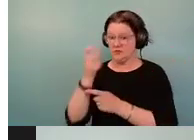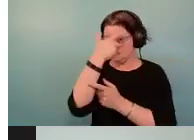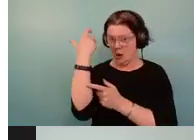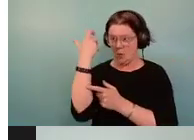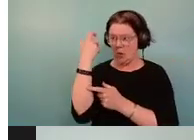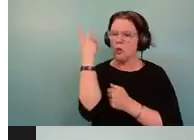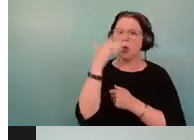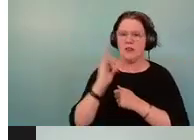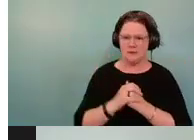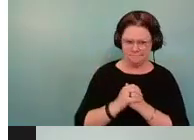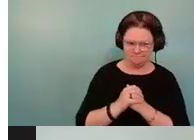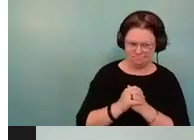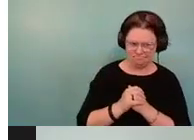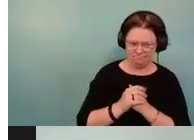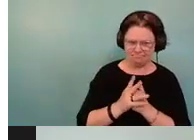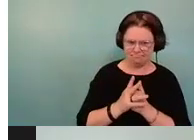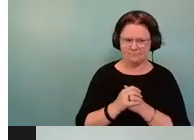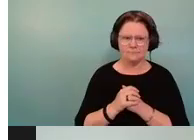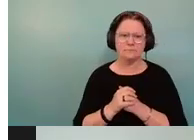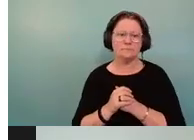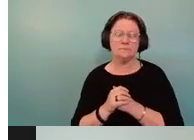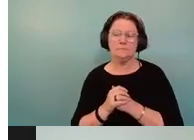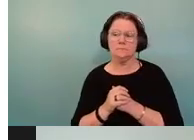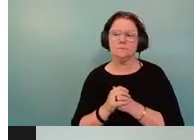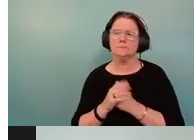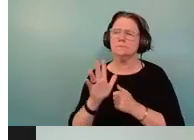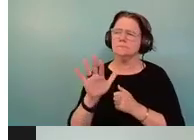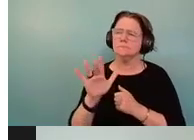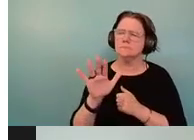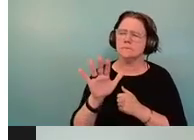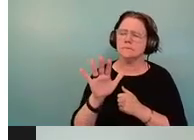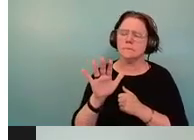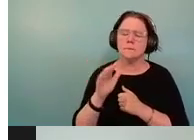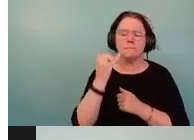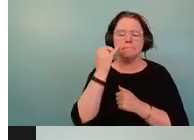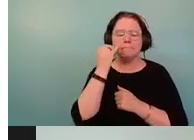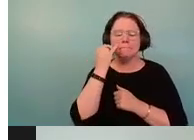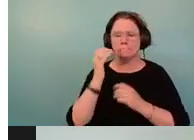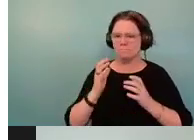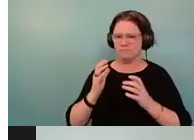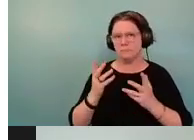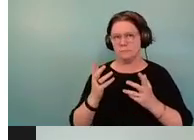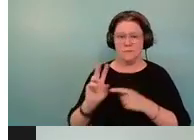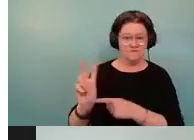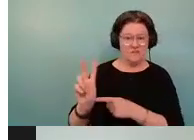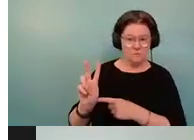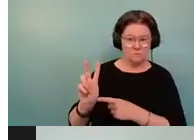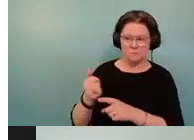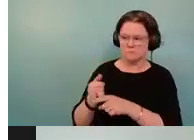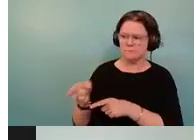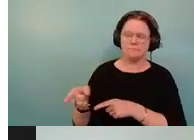like? So, different ways it can manifest itself. Have you ever heard a client or a victim be